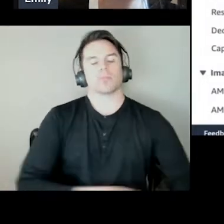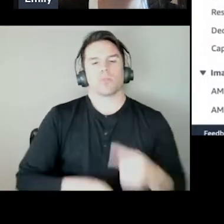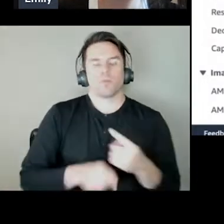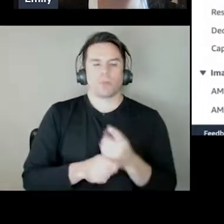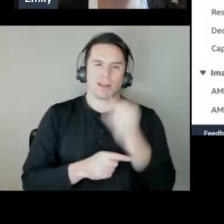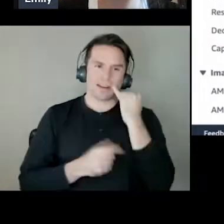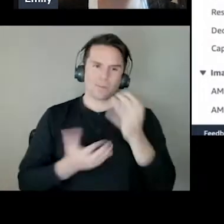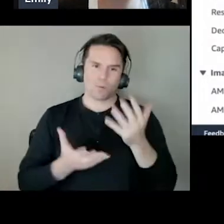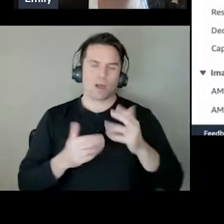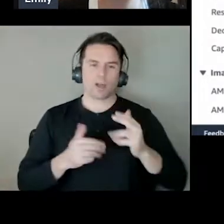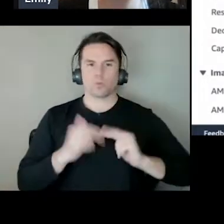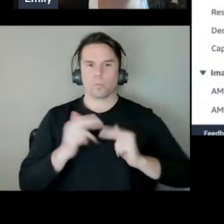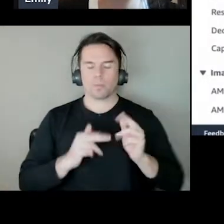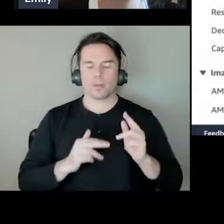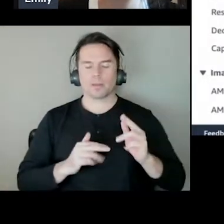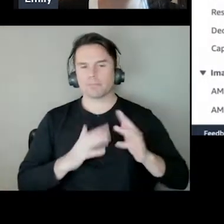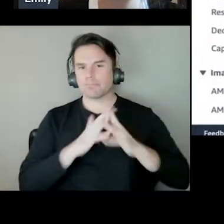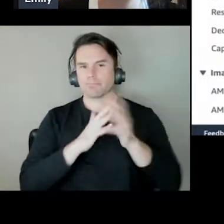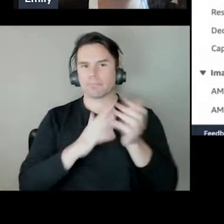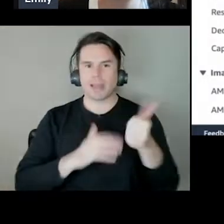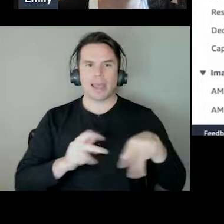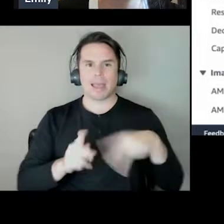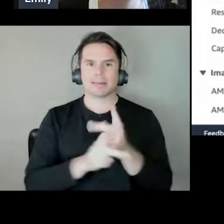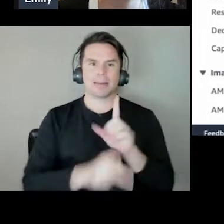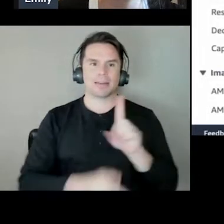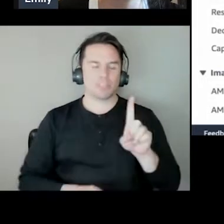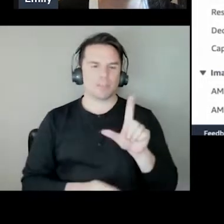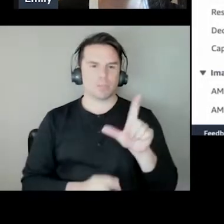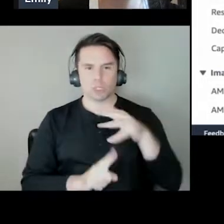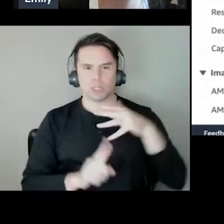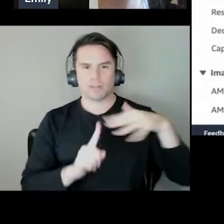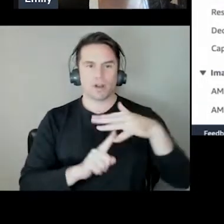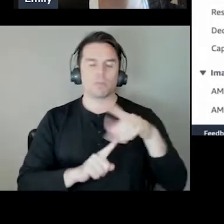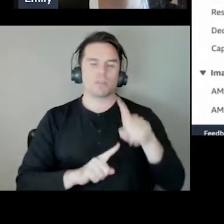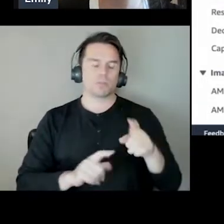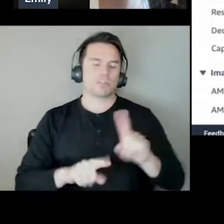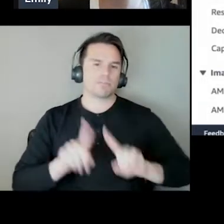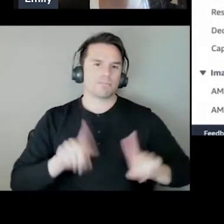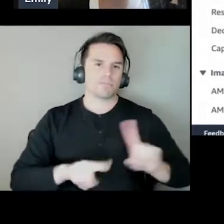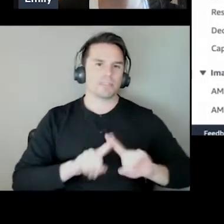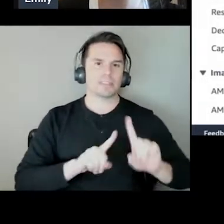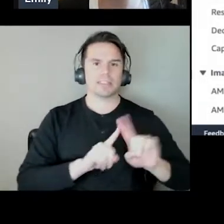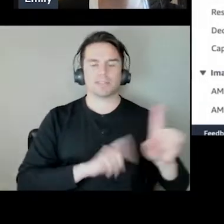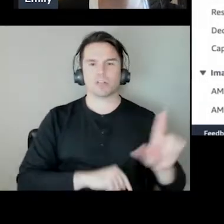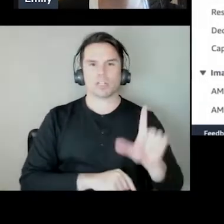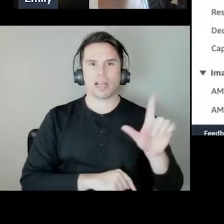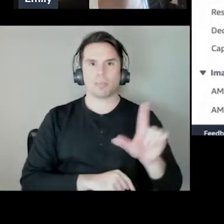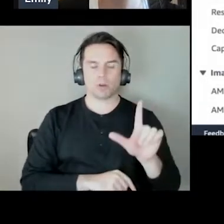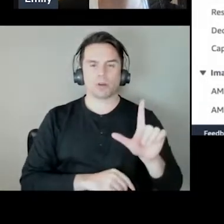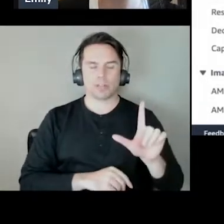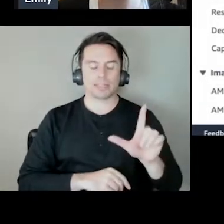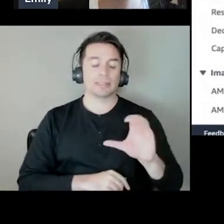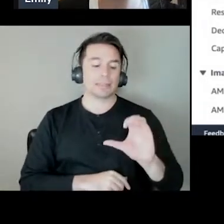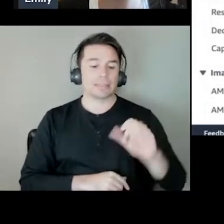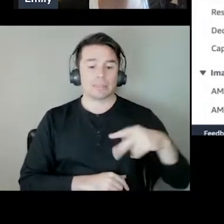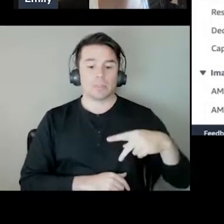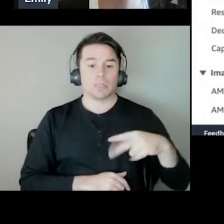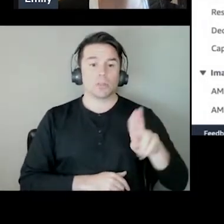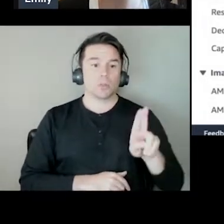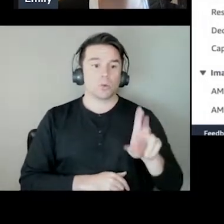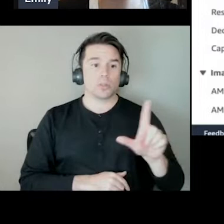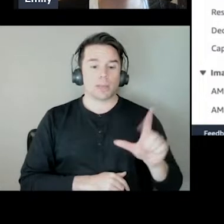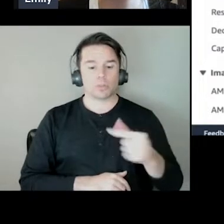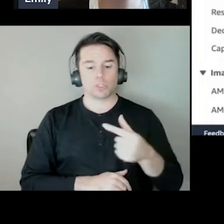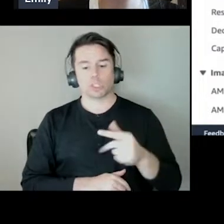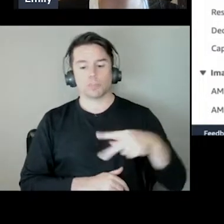learning environments, right, you need a lot of different libraries. Apart from your deep learning frameworks like CPU libraries, GPU libraries, you need